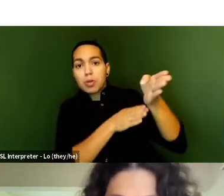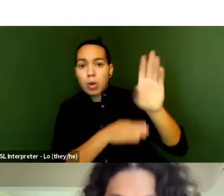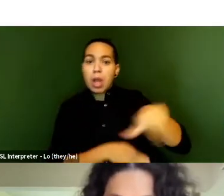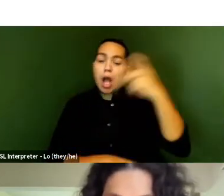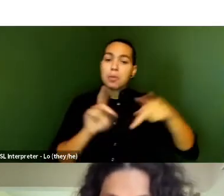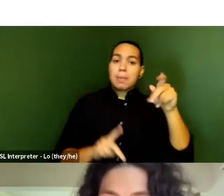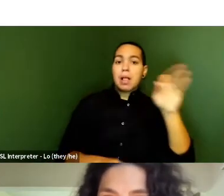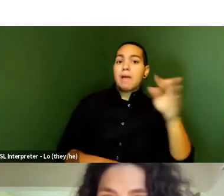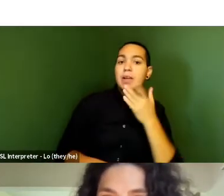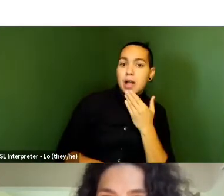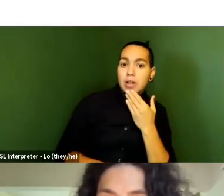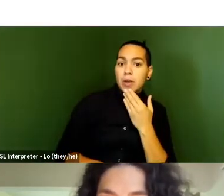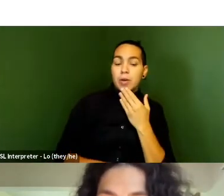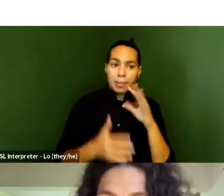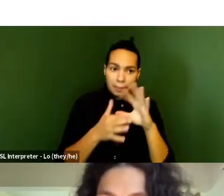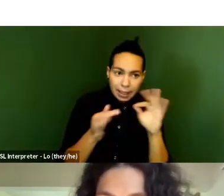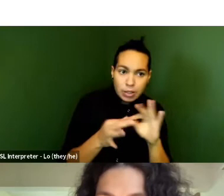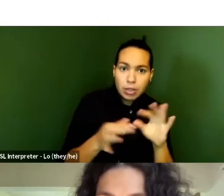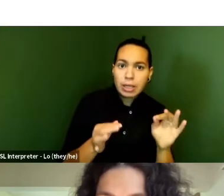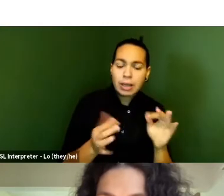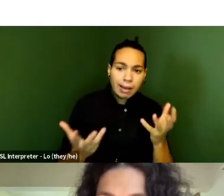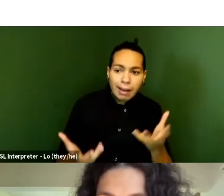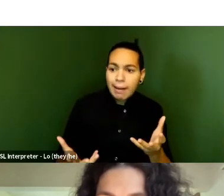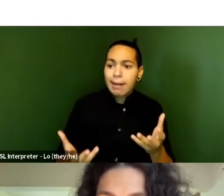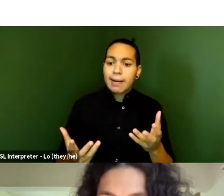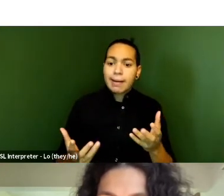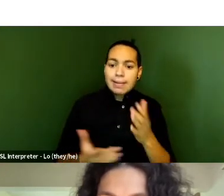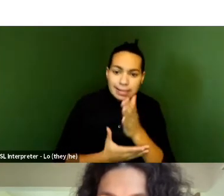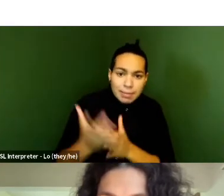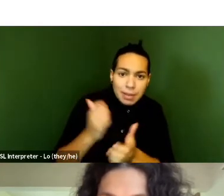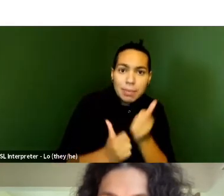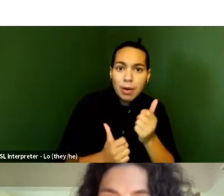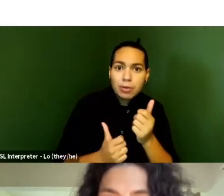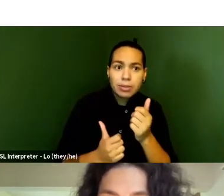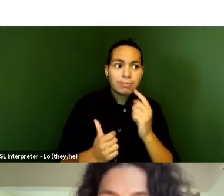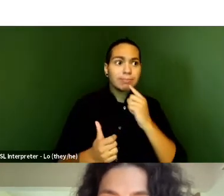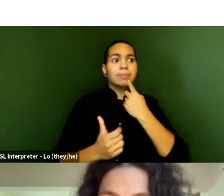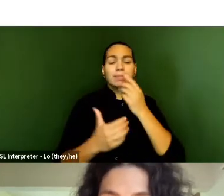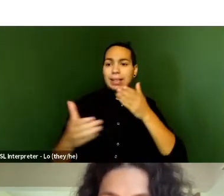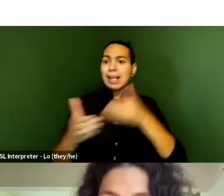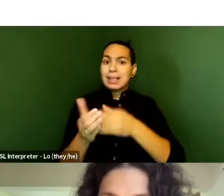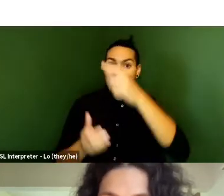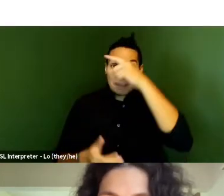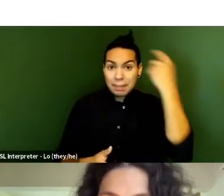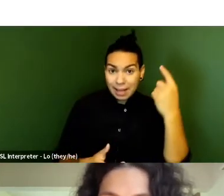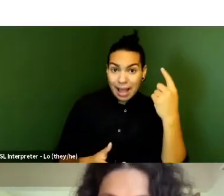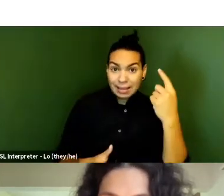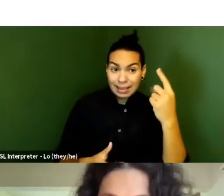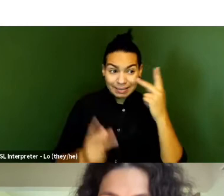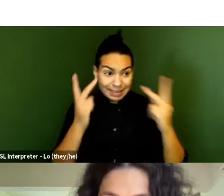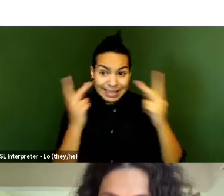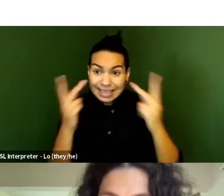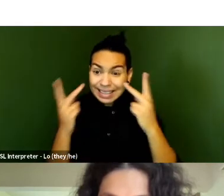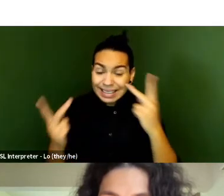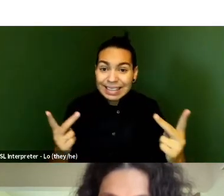color, mentioning that some of the most extreme anti-Blackness that they've experienced have been,